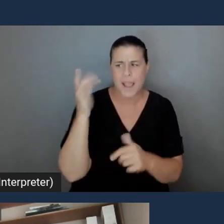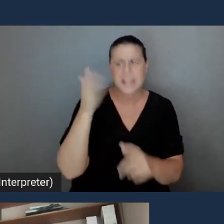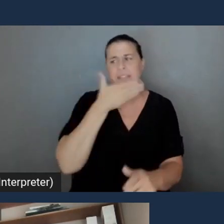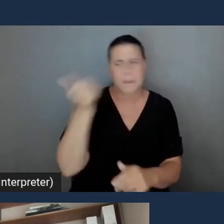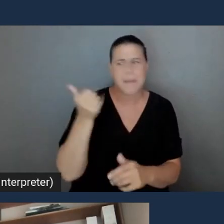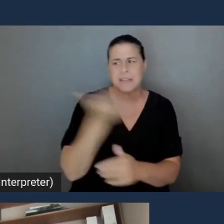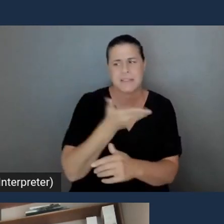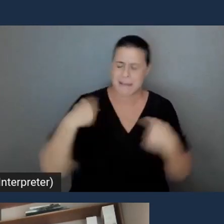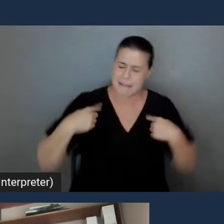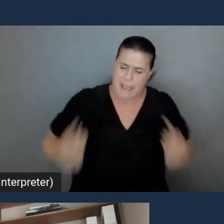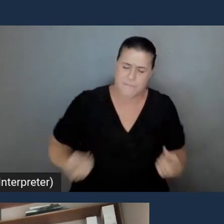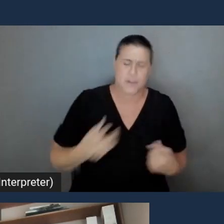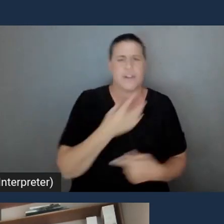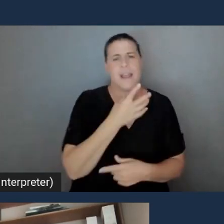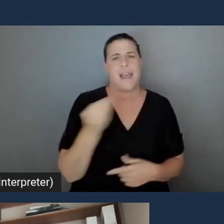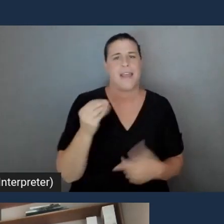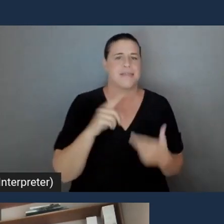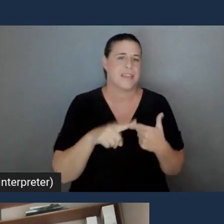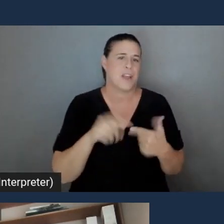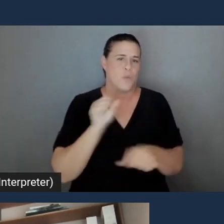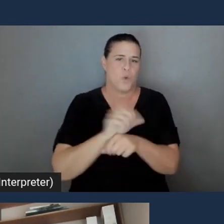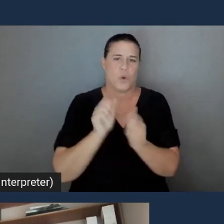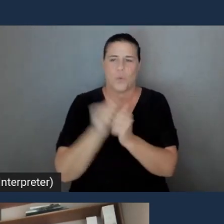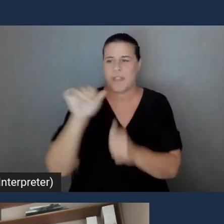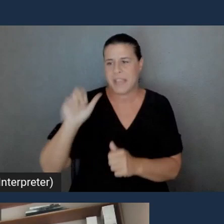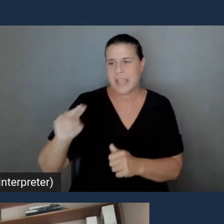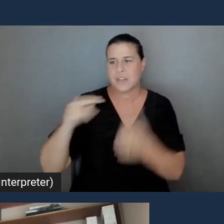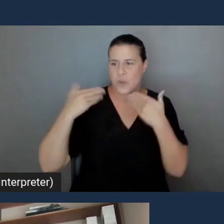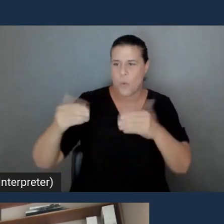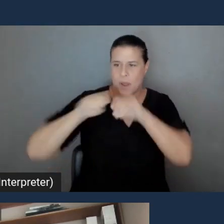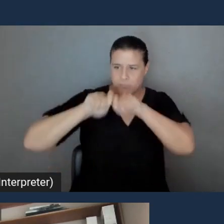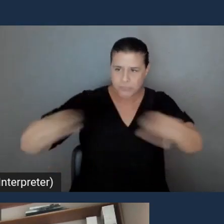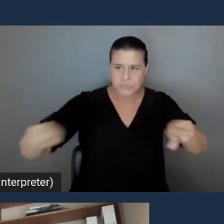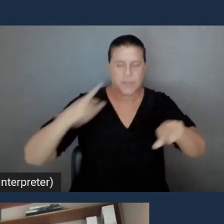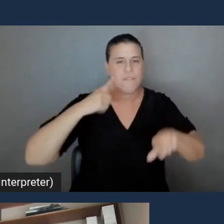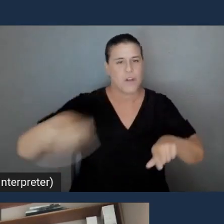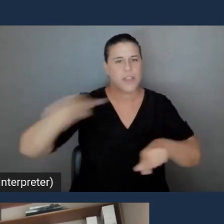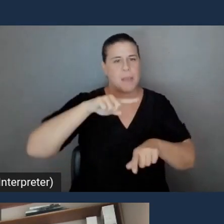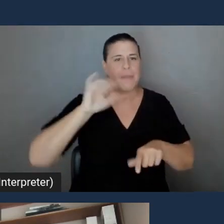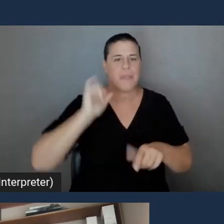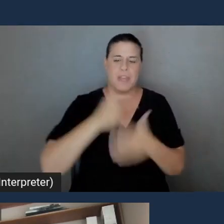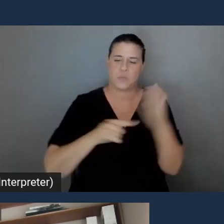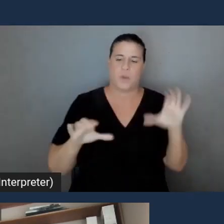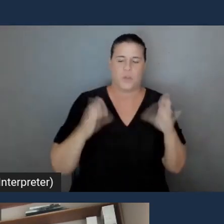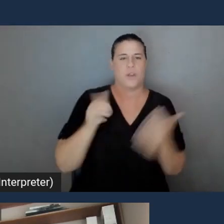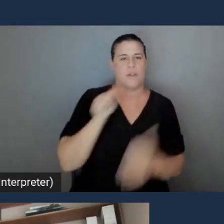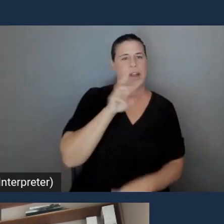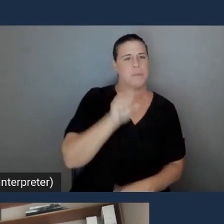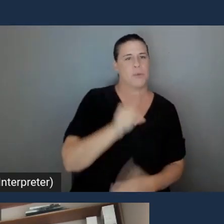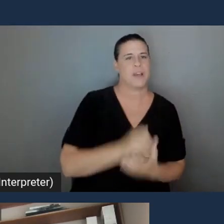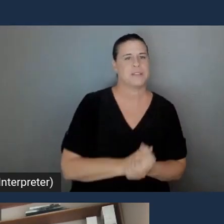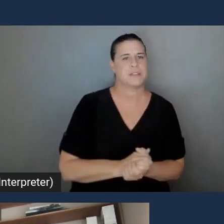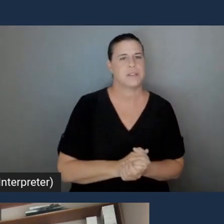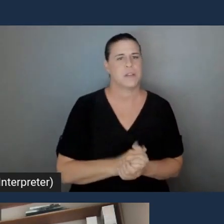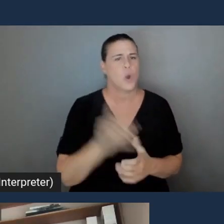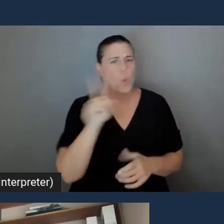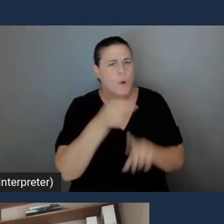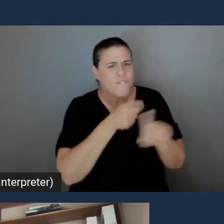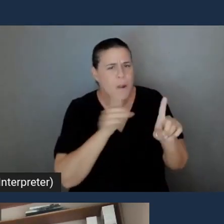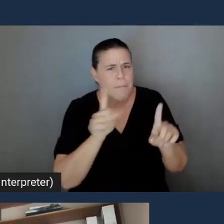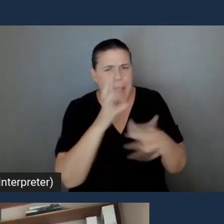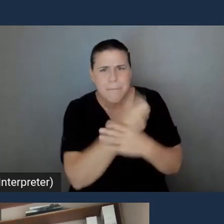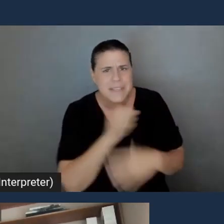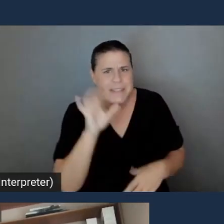thing ever, and then work with Ian to go deliver that. So that's what I do here at AWS. Where are you based out of? I missed